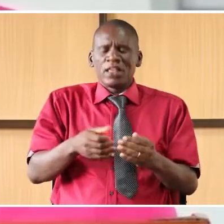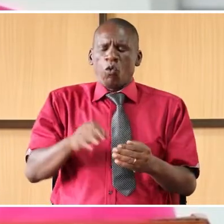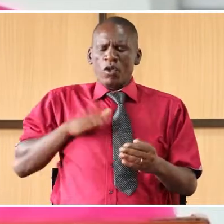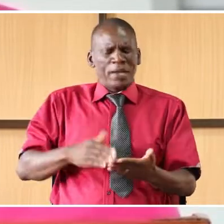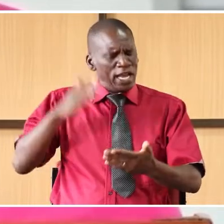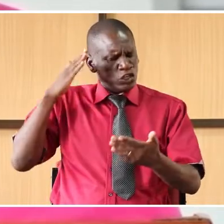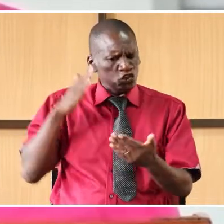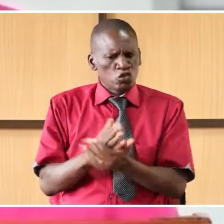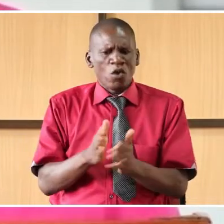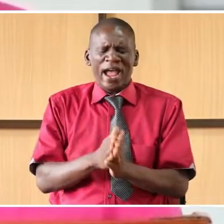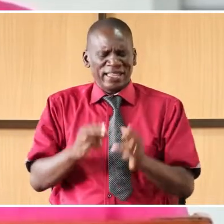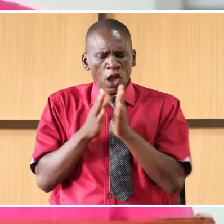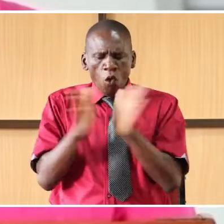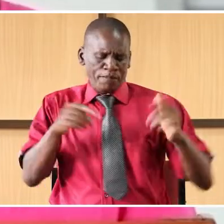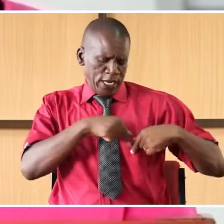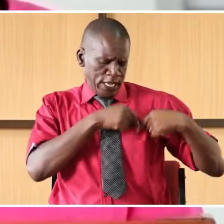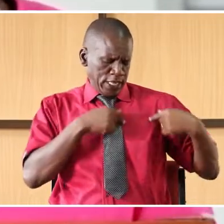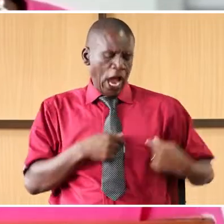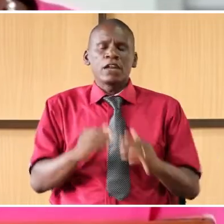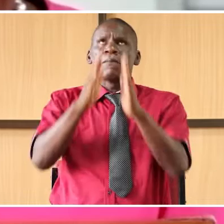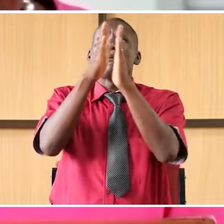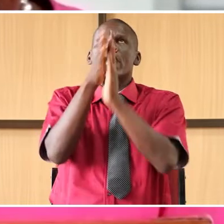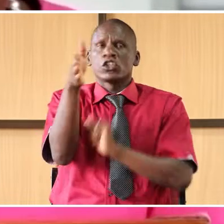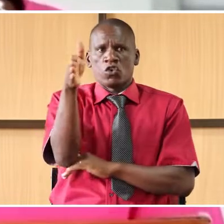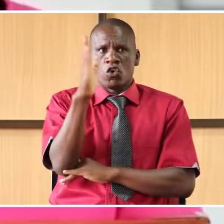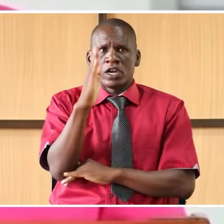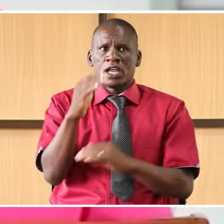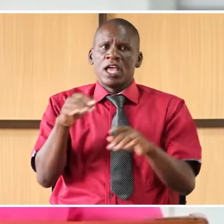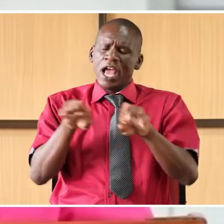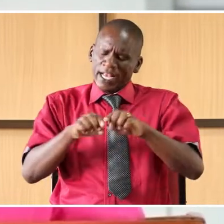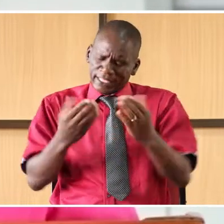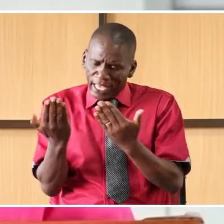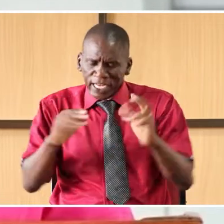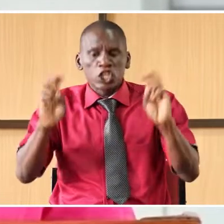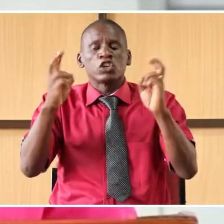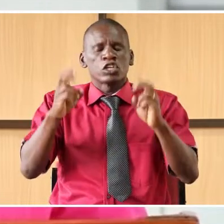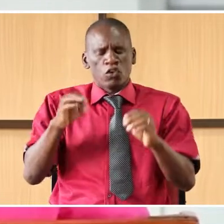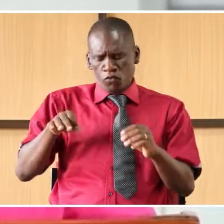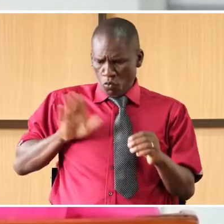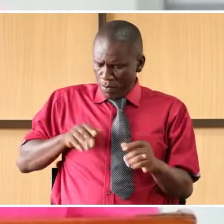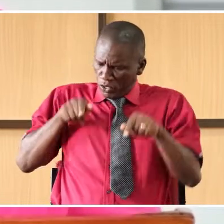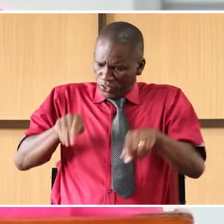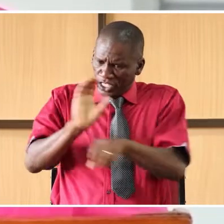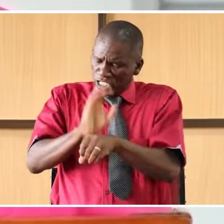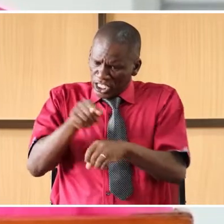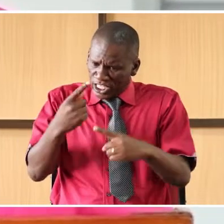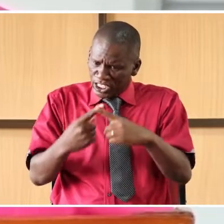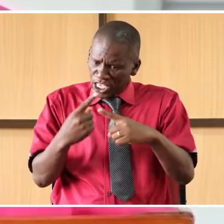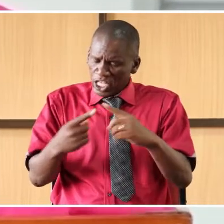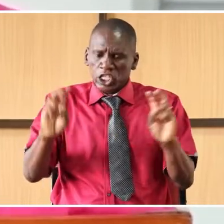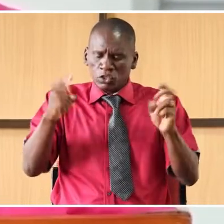genuine, they are sincere in their hearts, seeking God. As I looked at the theme for the ladies in this church for this